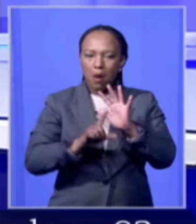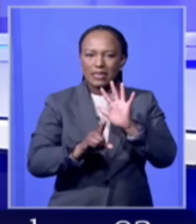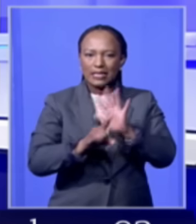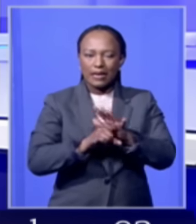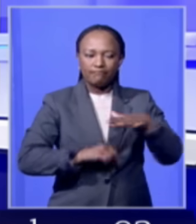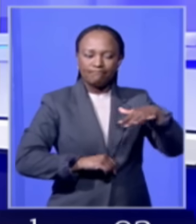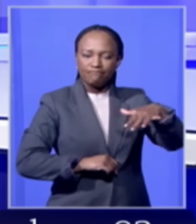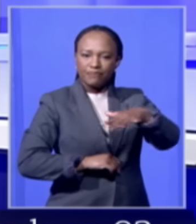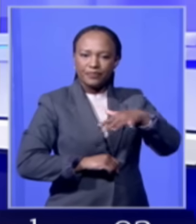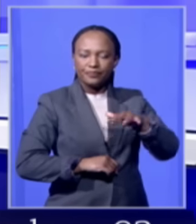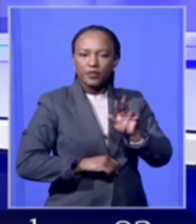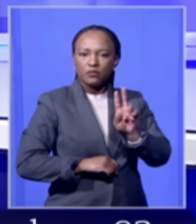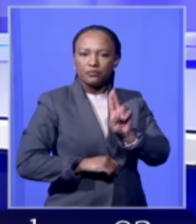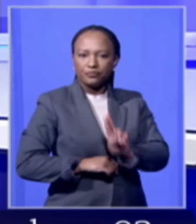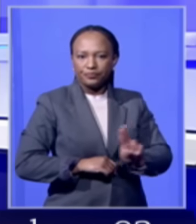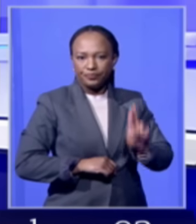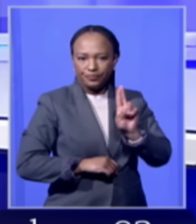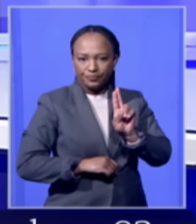Mthatha.